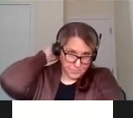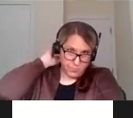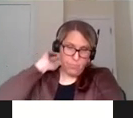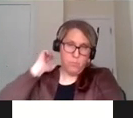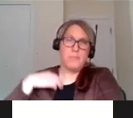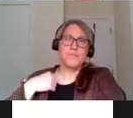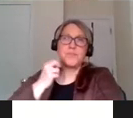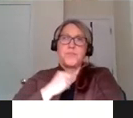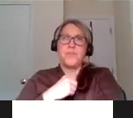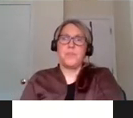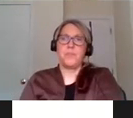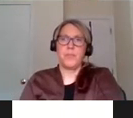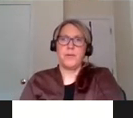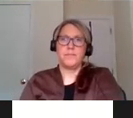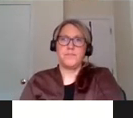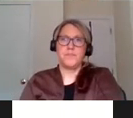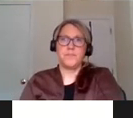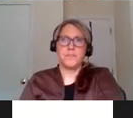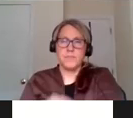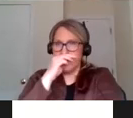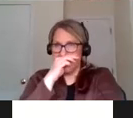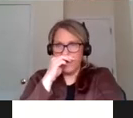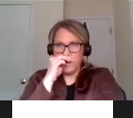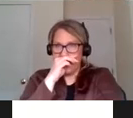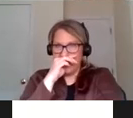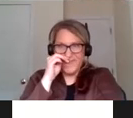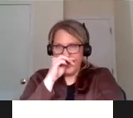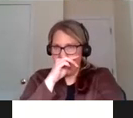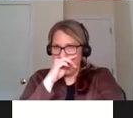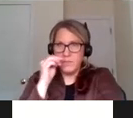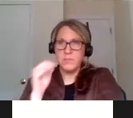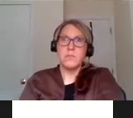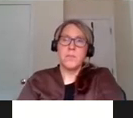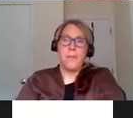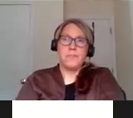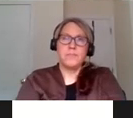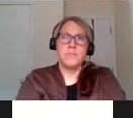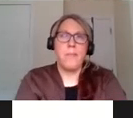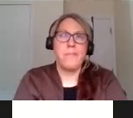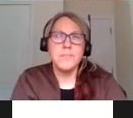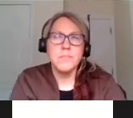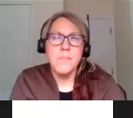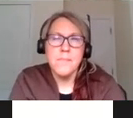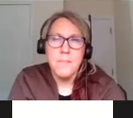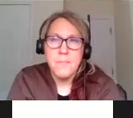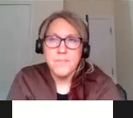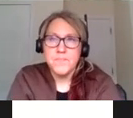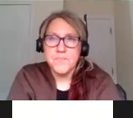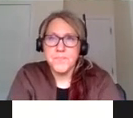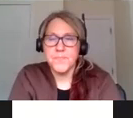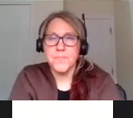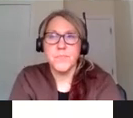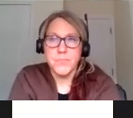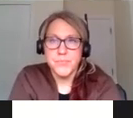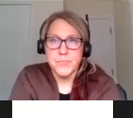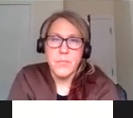Nvda 1/ accessible. So I have up beside the document, I have up the speech viewer. So the speech viewer, it's helpful